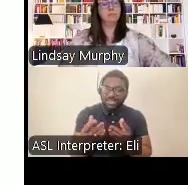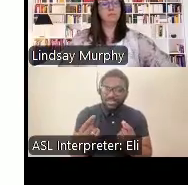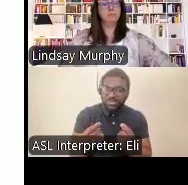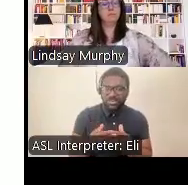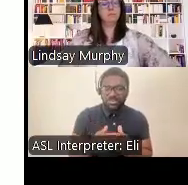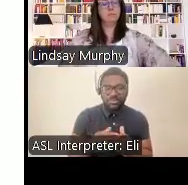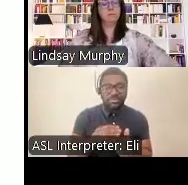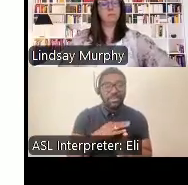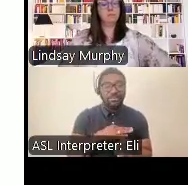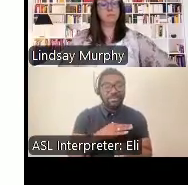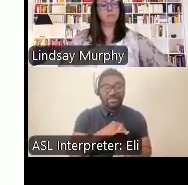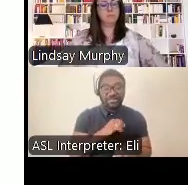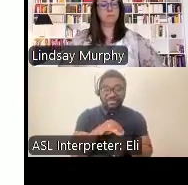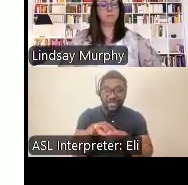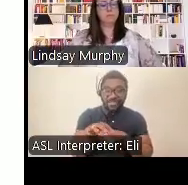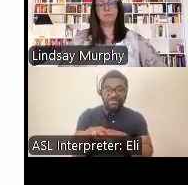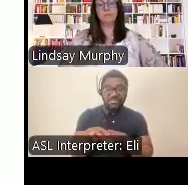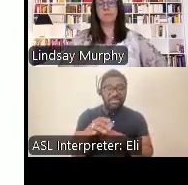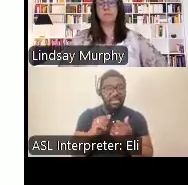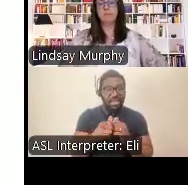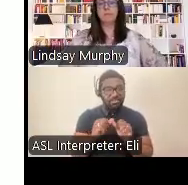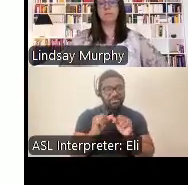really counseling that forward.